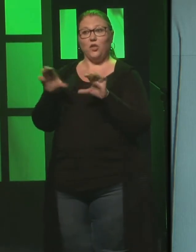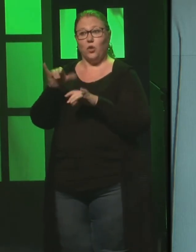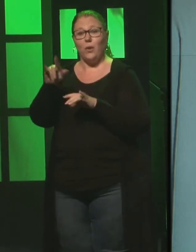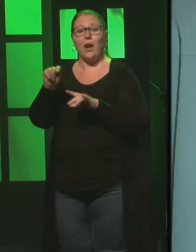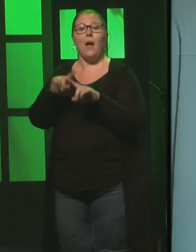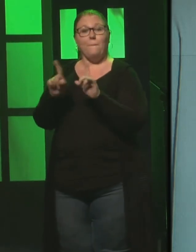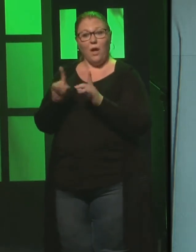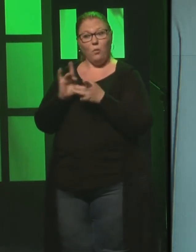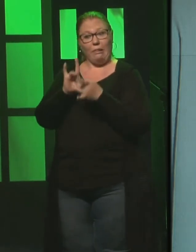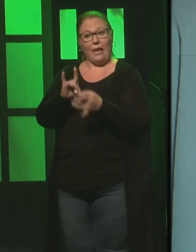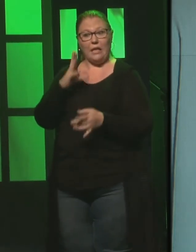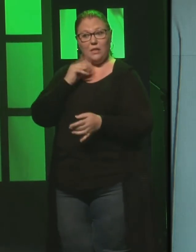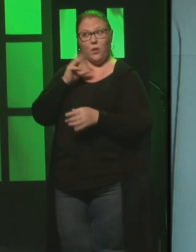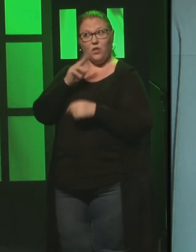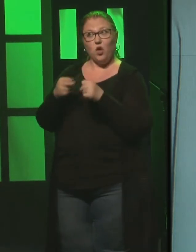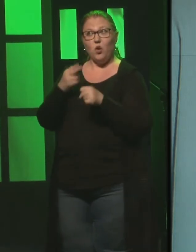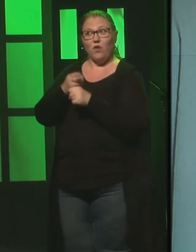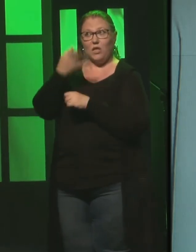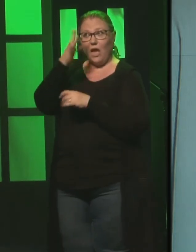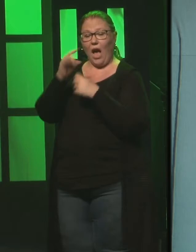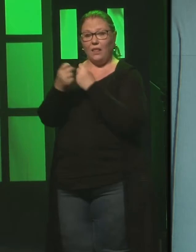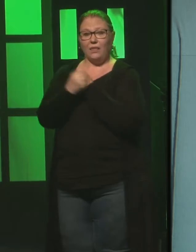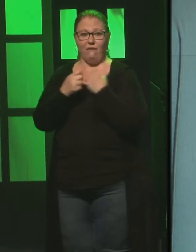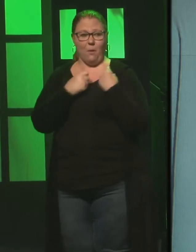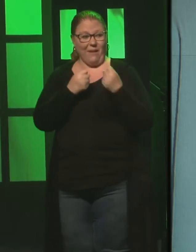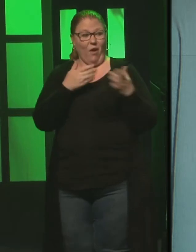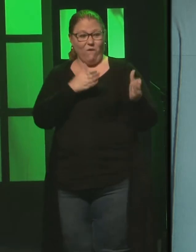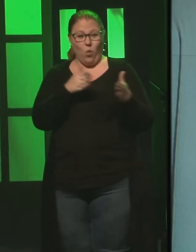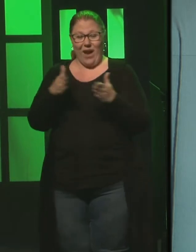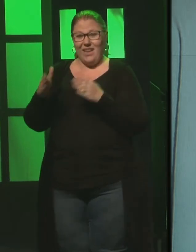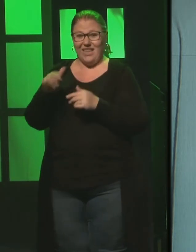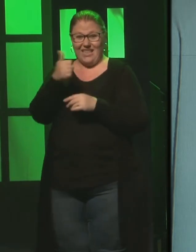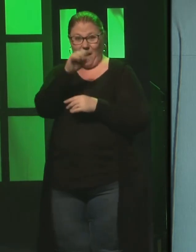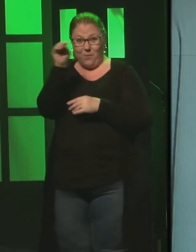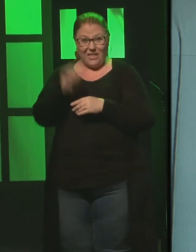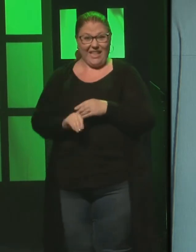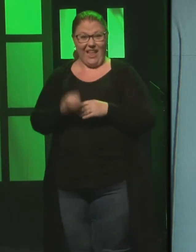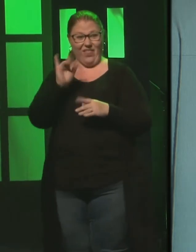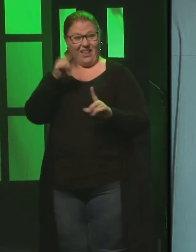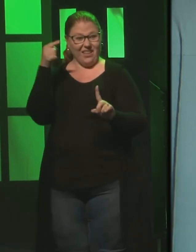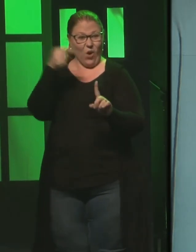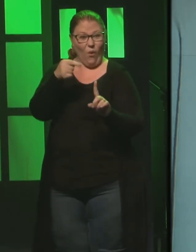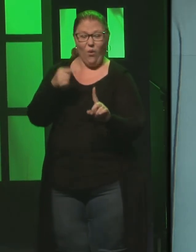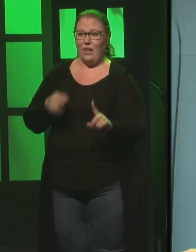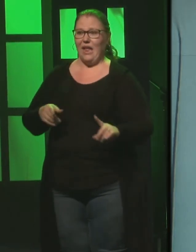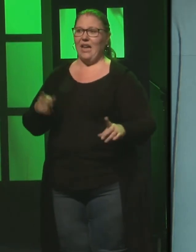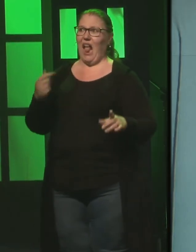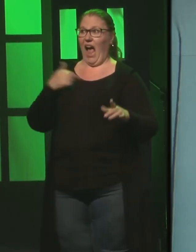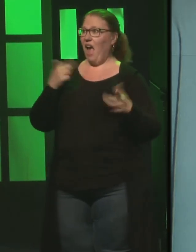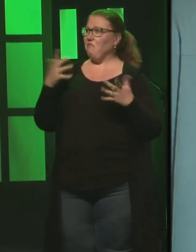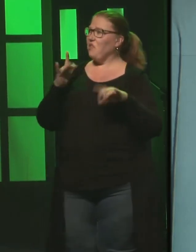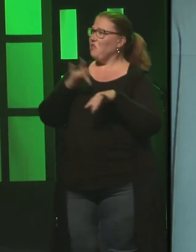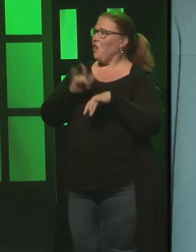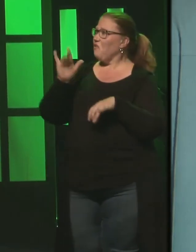to experiencing the universe, God, love in powerful ways, when 10% becomes the destination and you're like, I've been